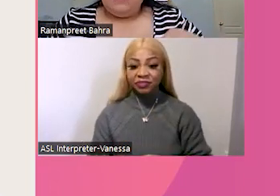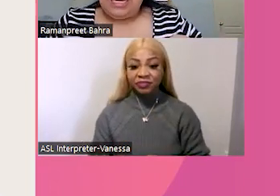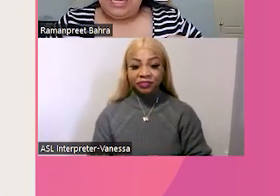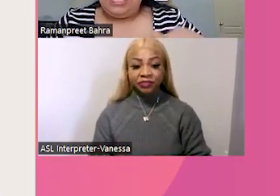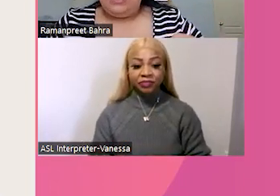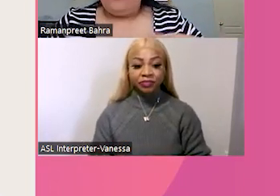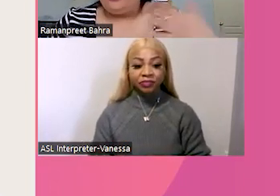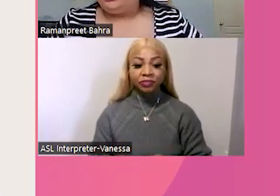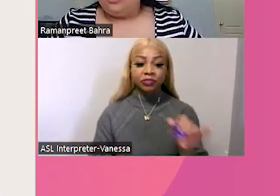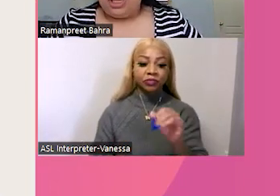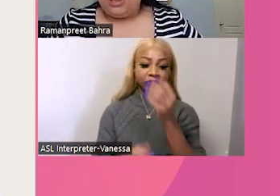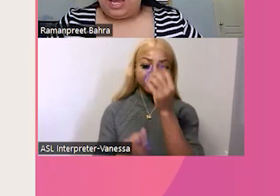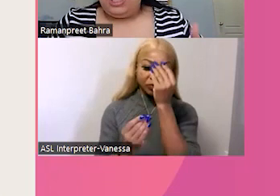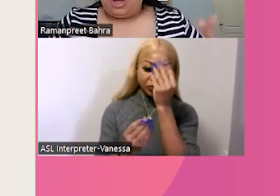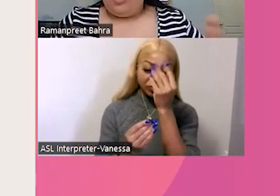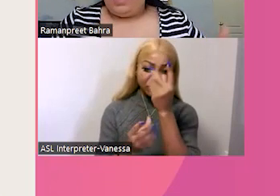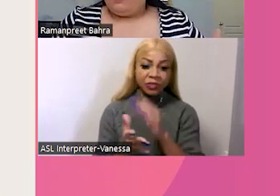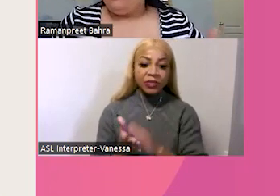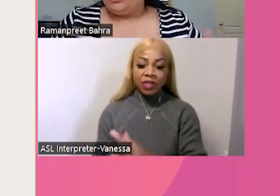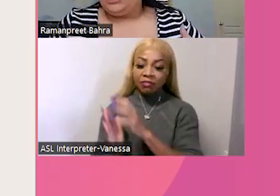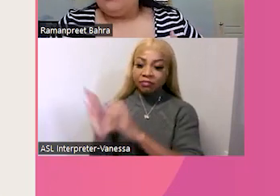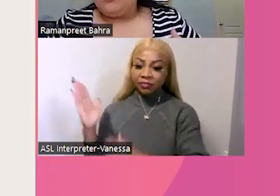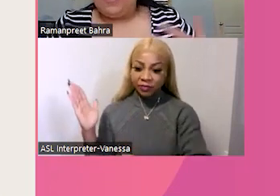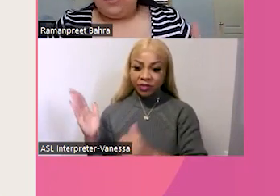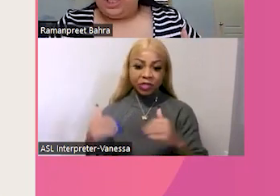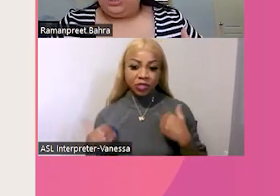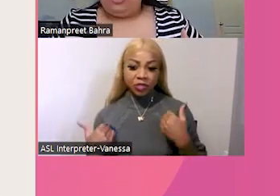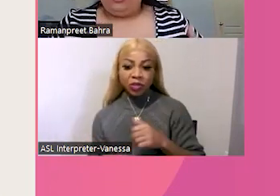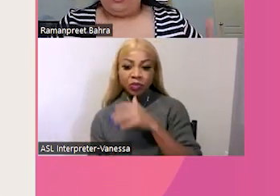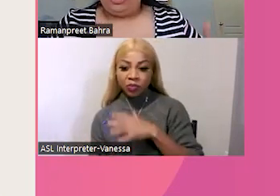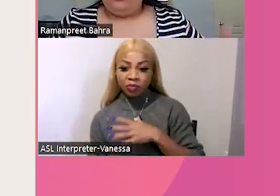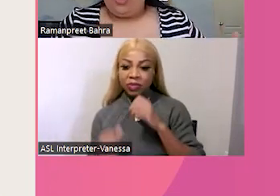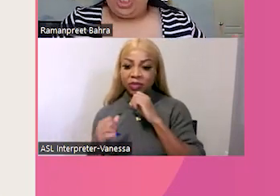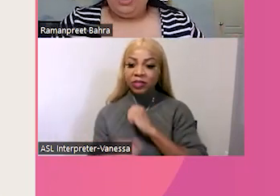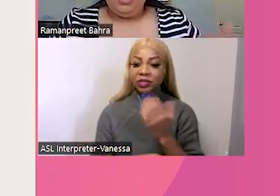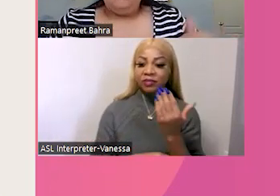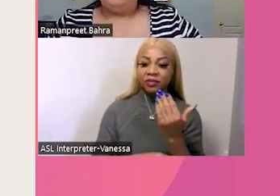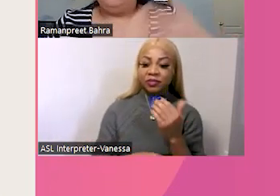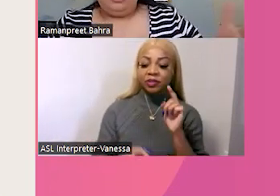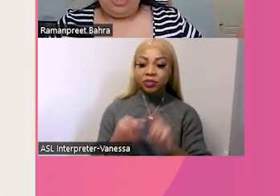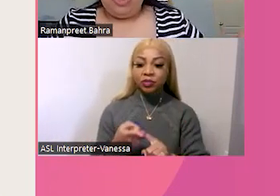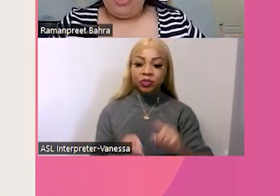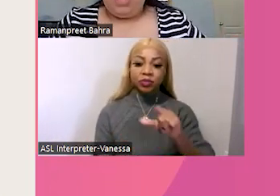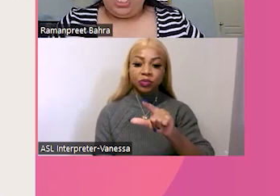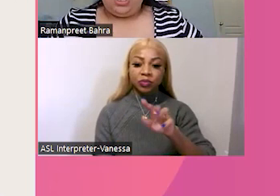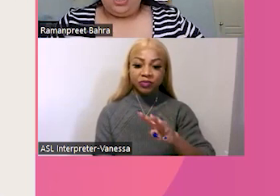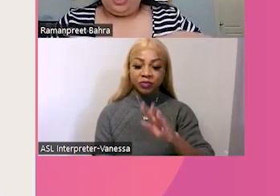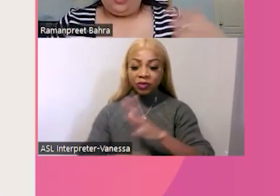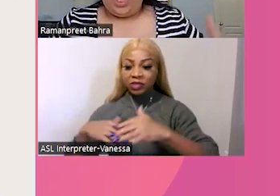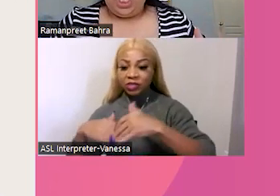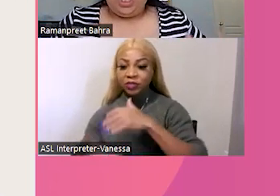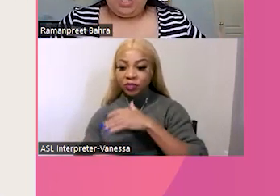the data, it is further illustrated that young women between the ages of 15 to 24, Indigenous